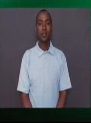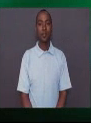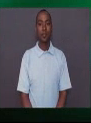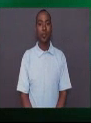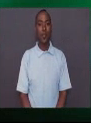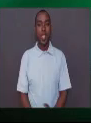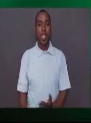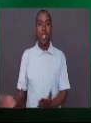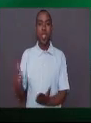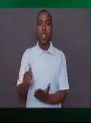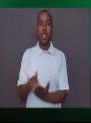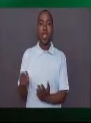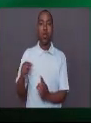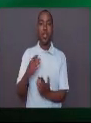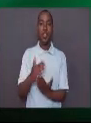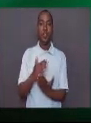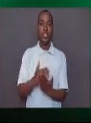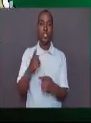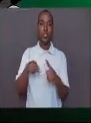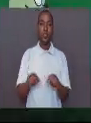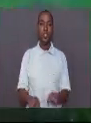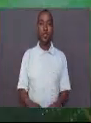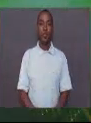Let's get back to our lesson.